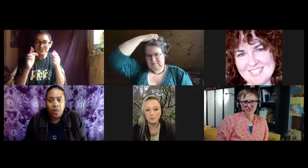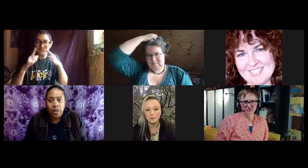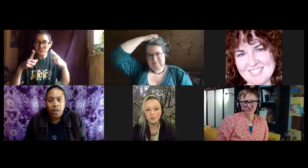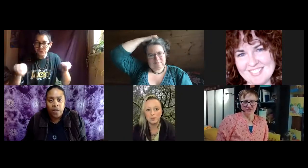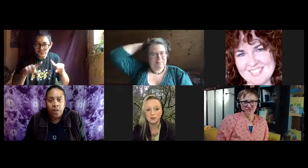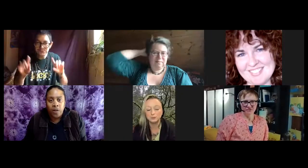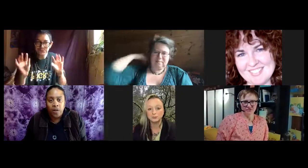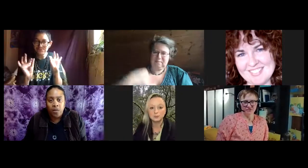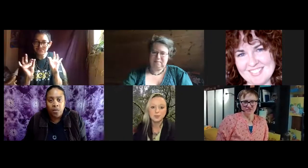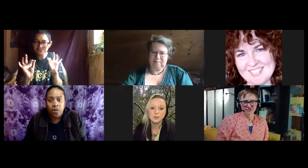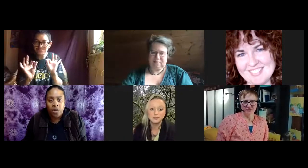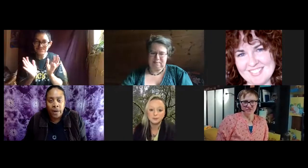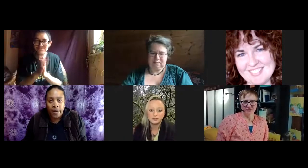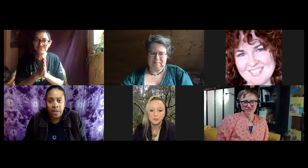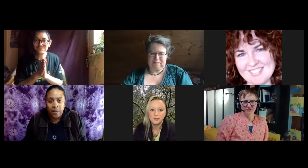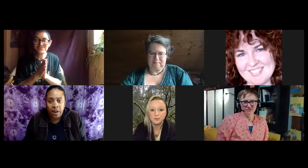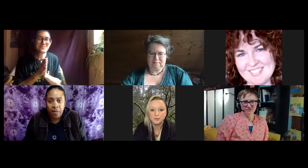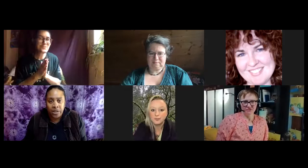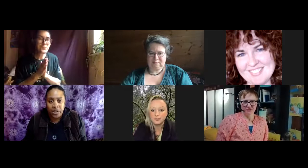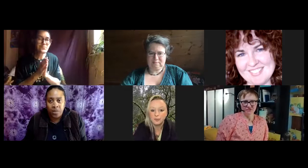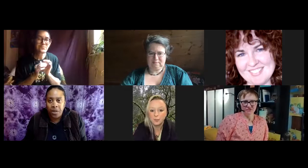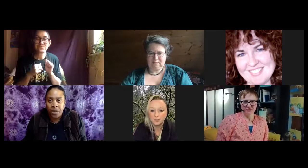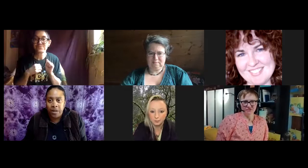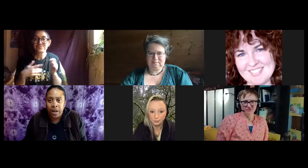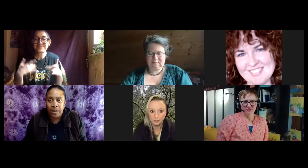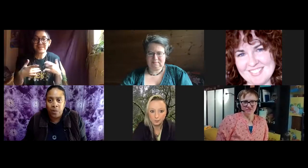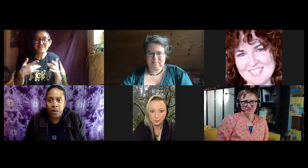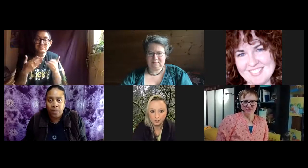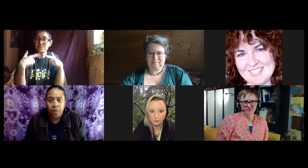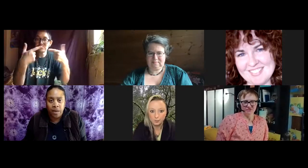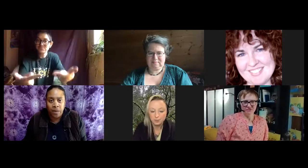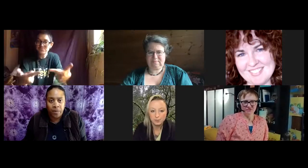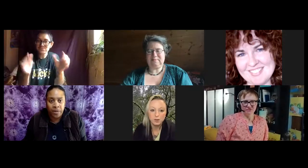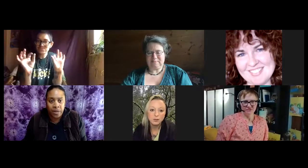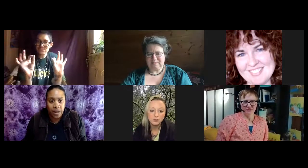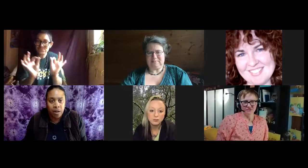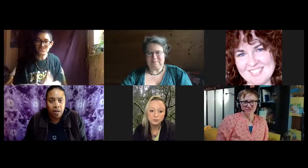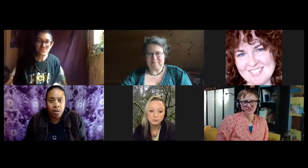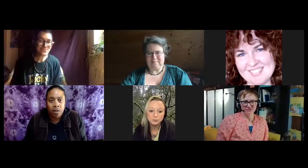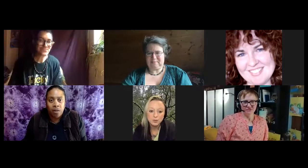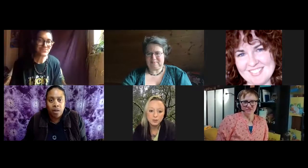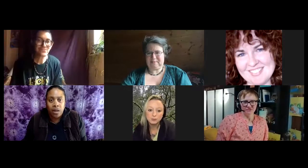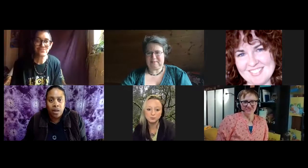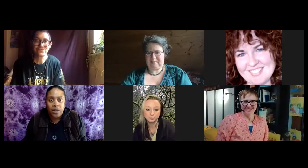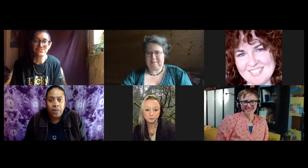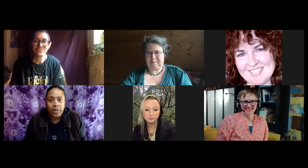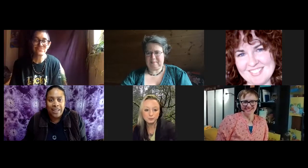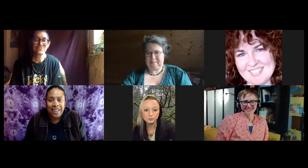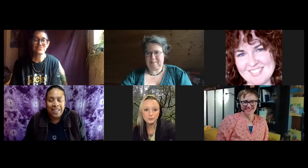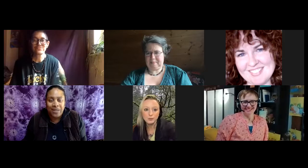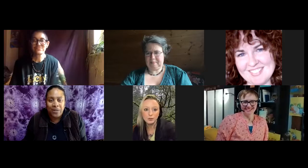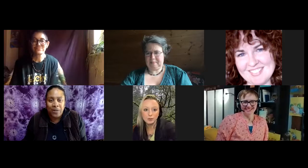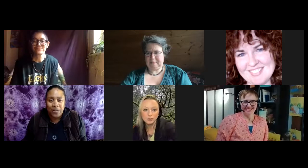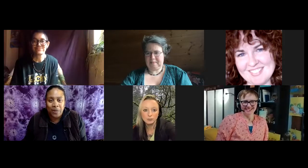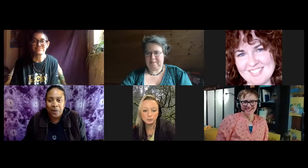And so I look forward to sharing some of their messages with you tonight as we proceed. And so I'm really